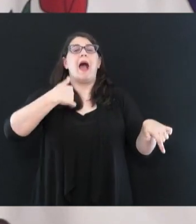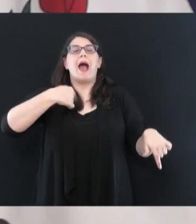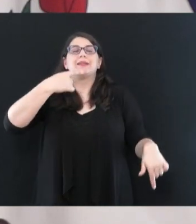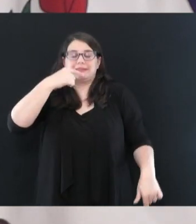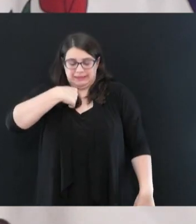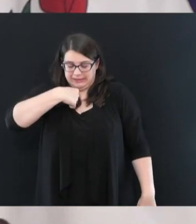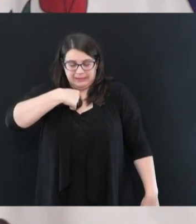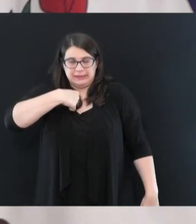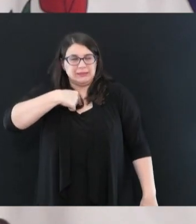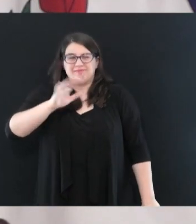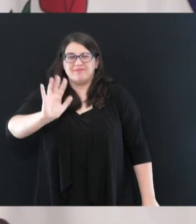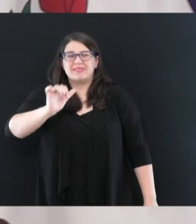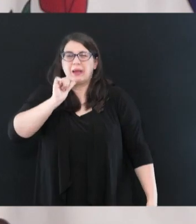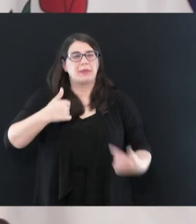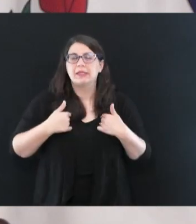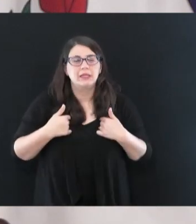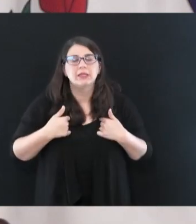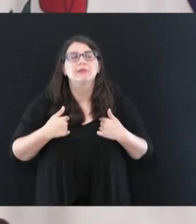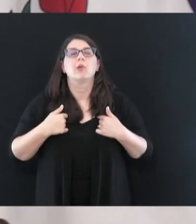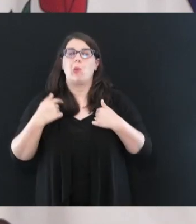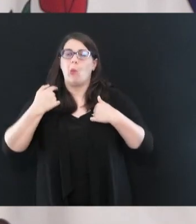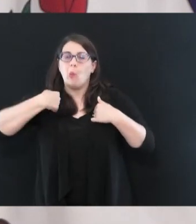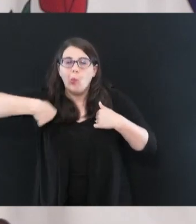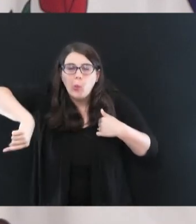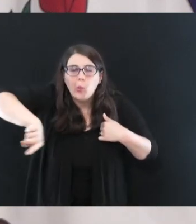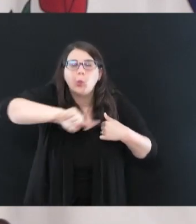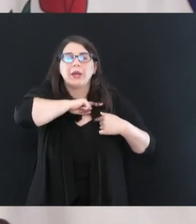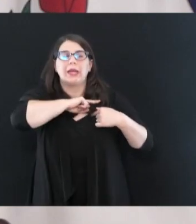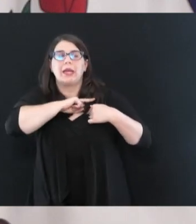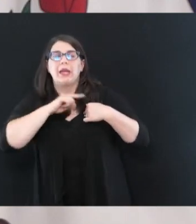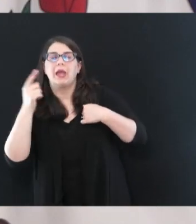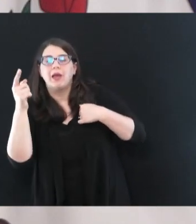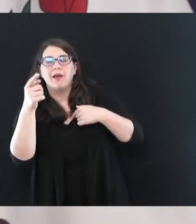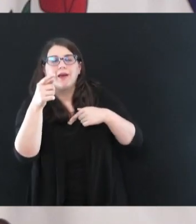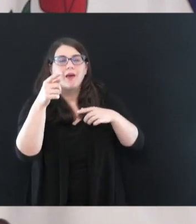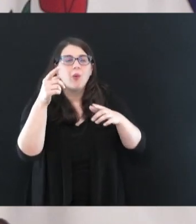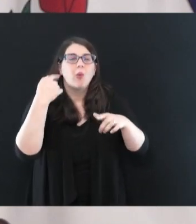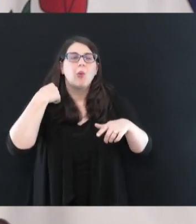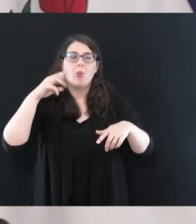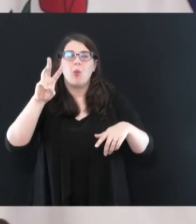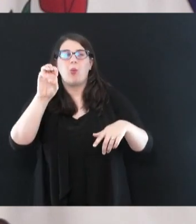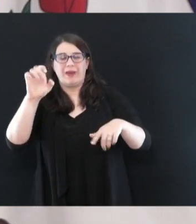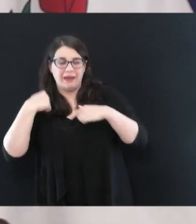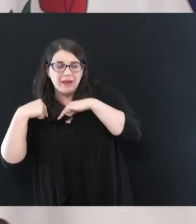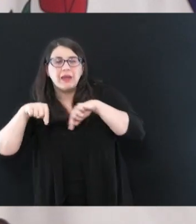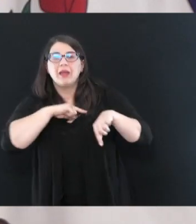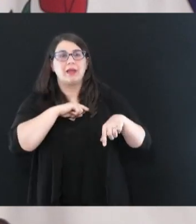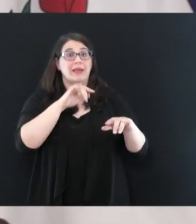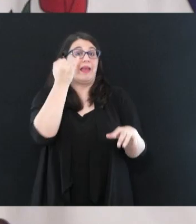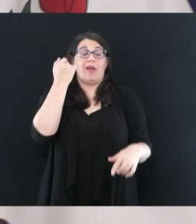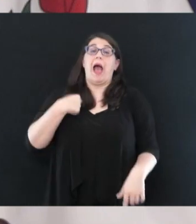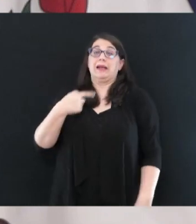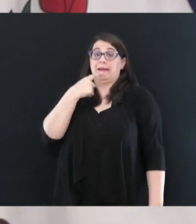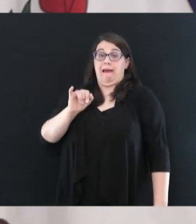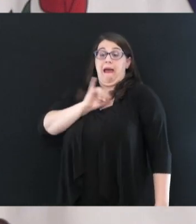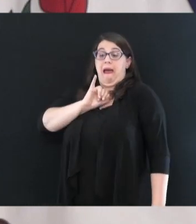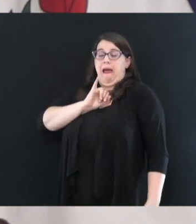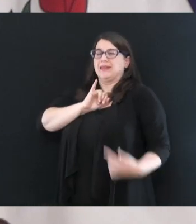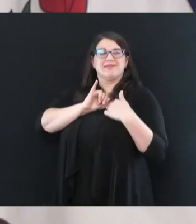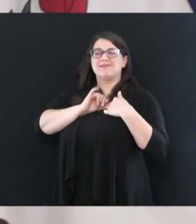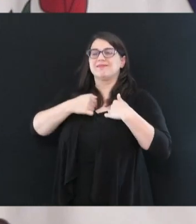much I to it and everything. And you know, if I give you an opinion and I say I'm meaning we, because that's